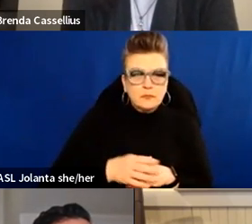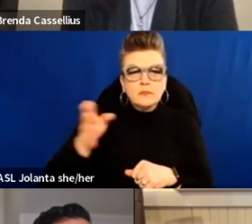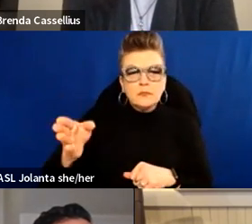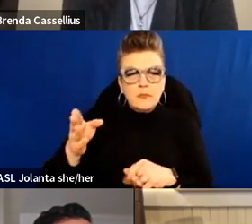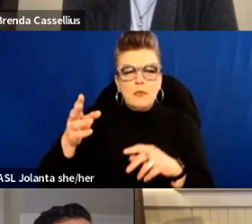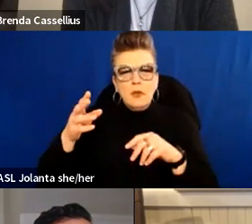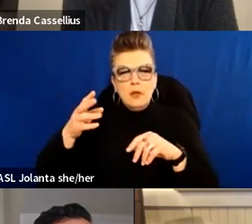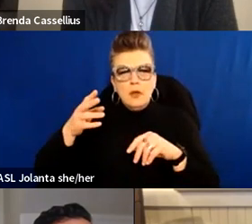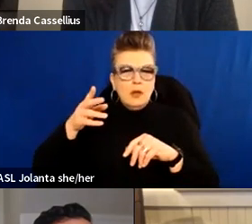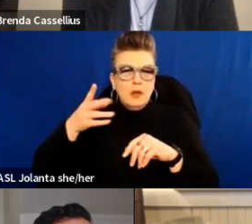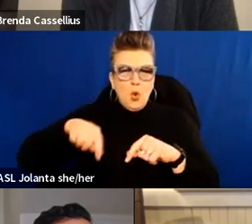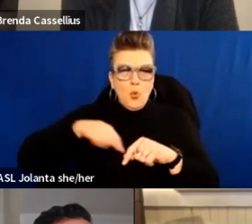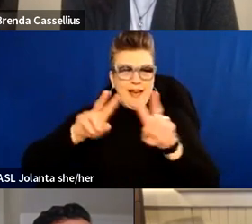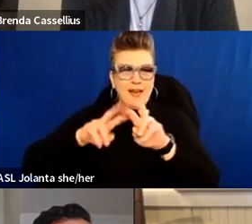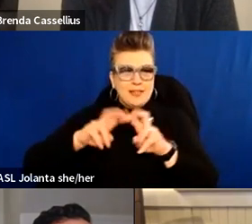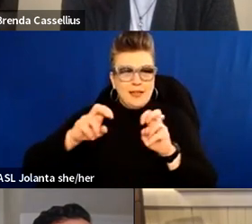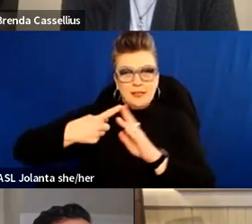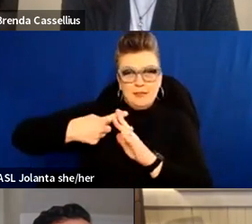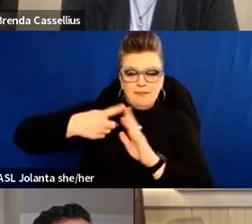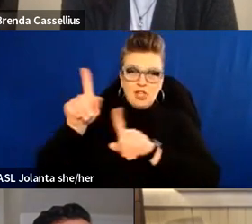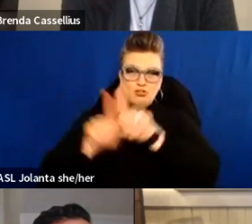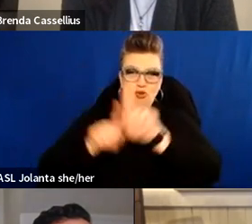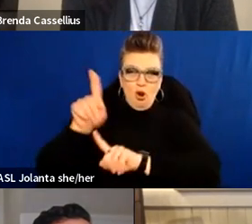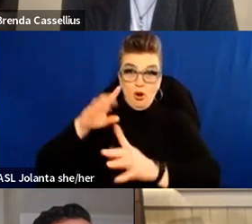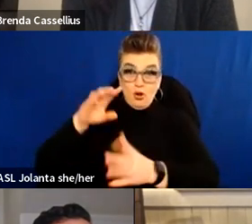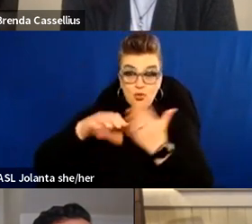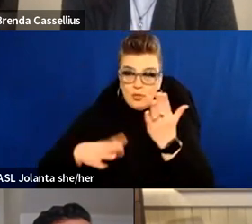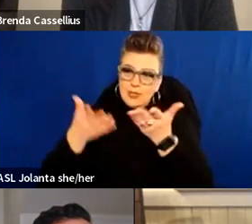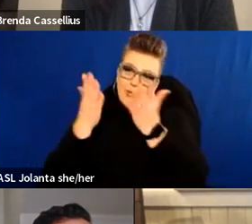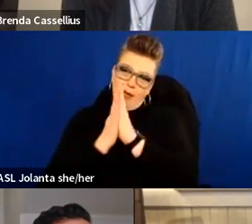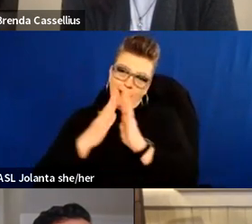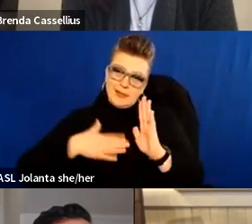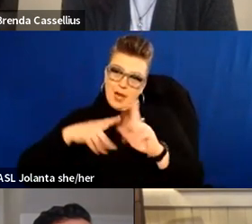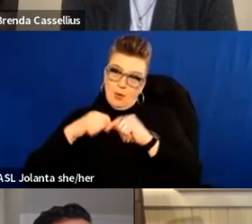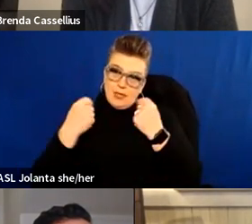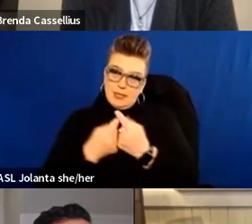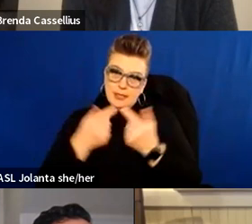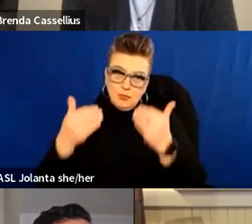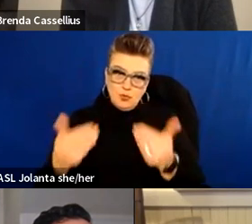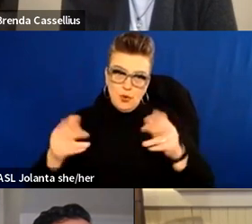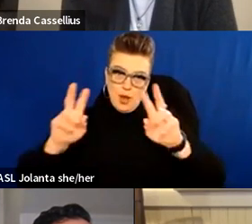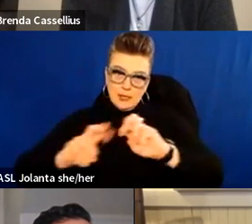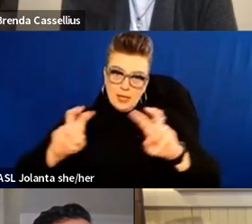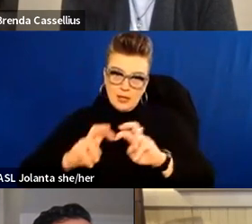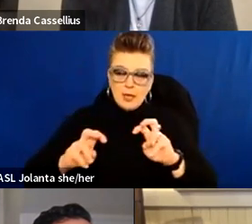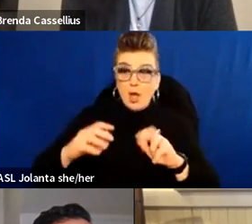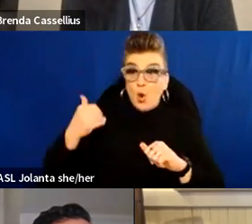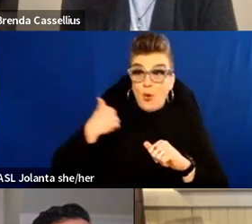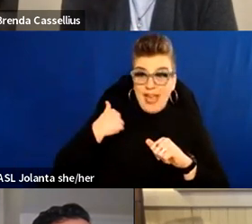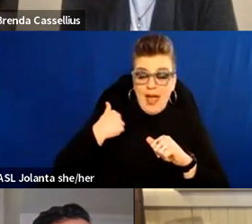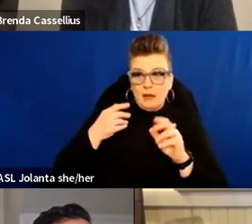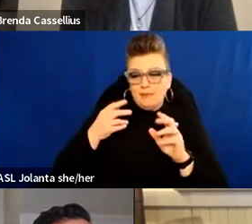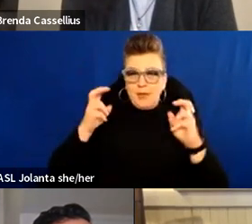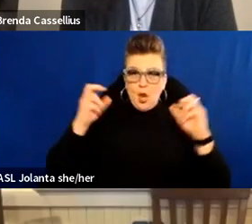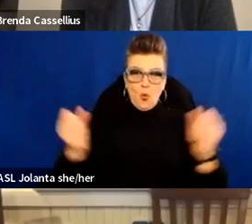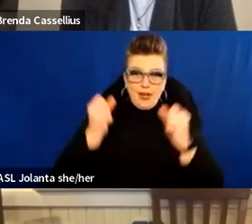and we asked our high school team to assess students this fall we had a winter assessment plan but because of